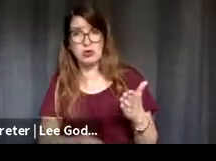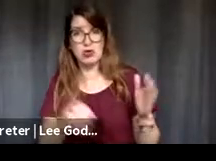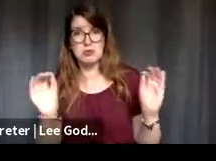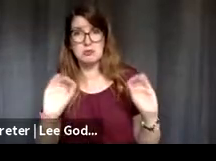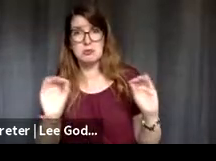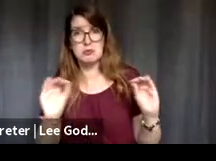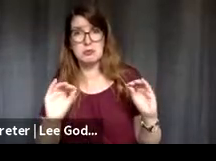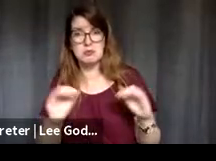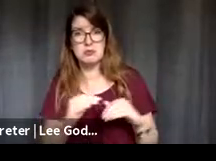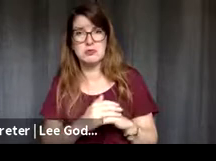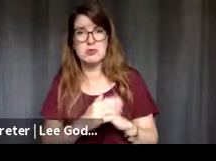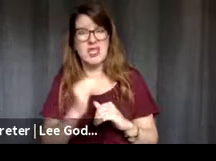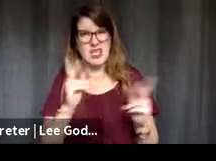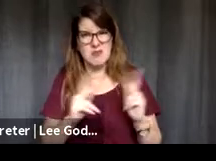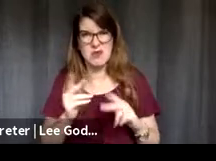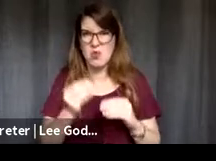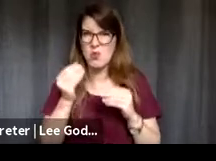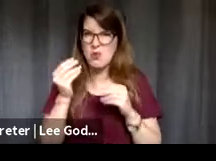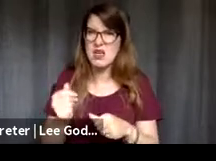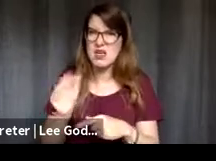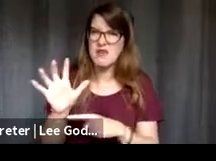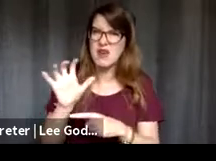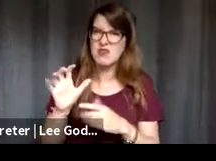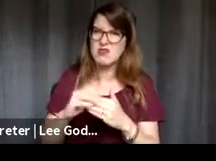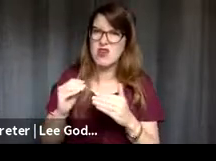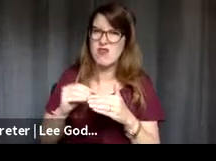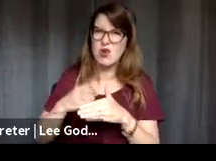anything. And people pay $500 for a